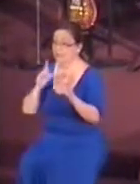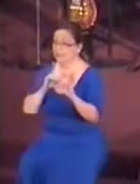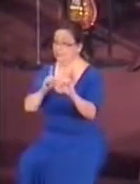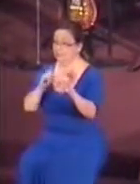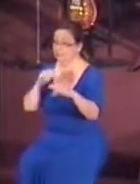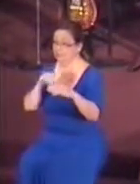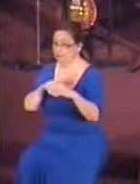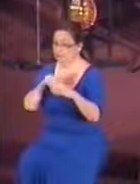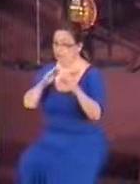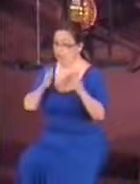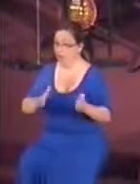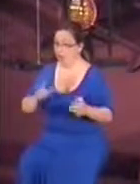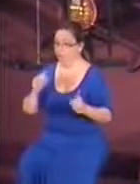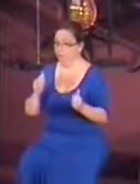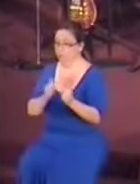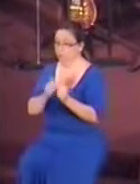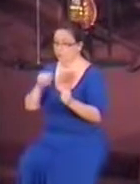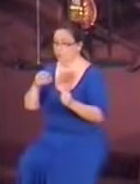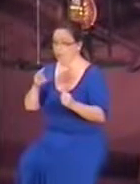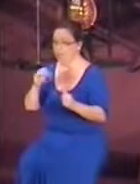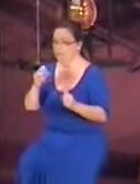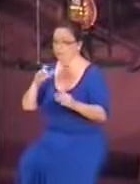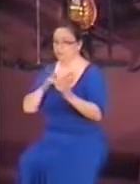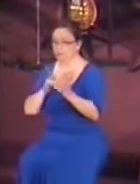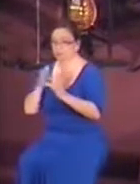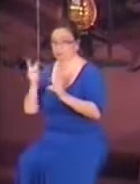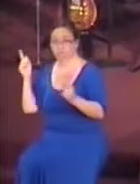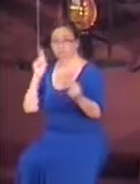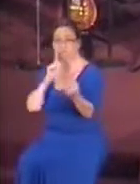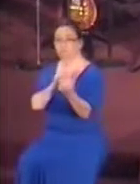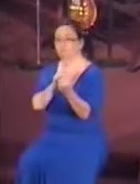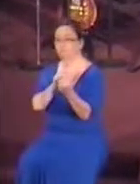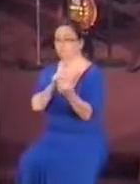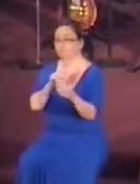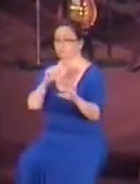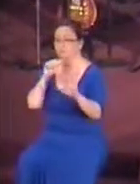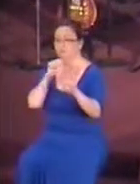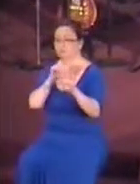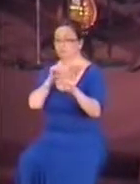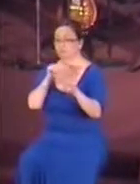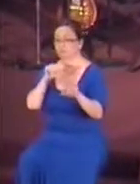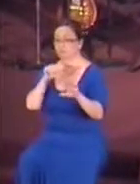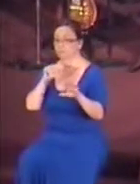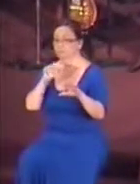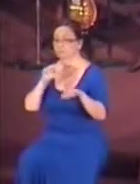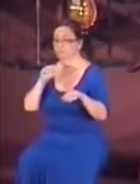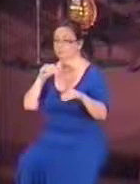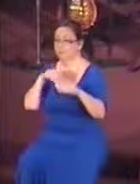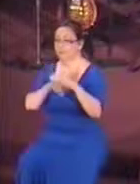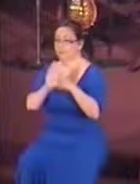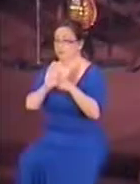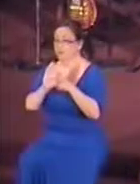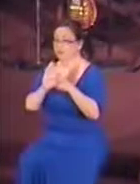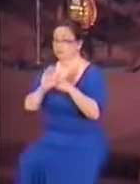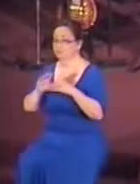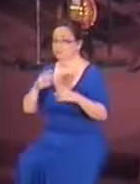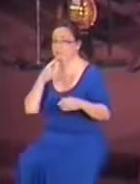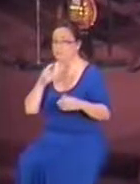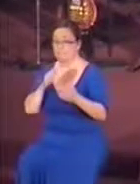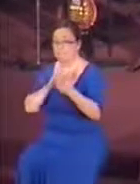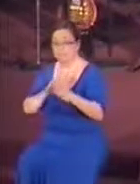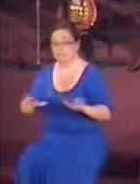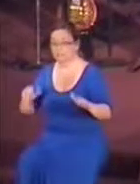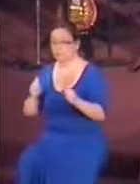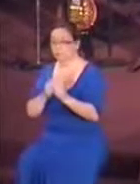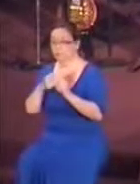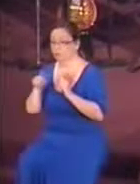Thomas with them. And Jesus came, the doors having been shut, and he stood in their midst, and he said, peace be with you. Then he